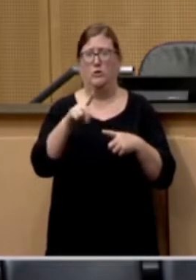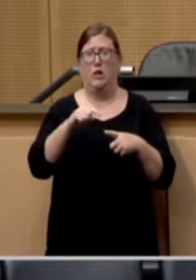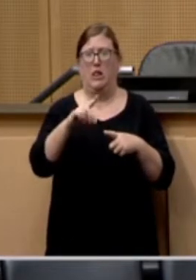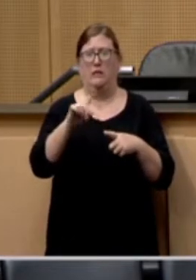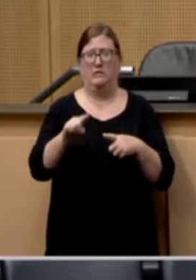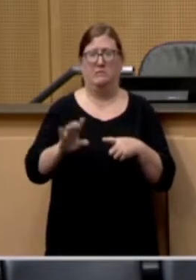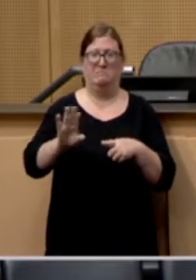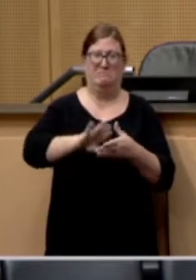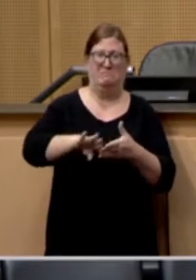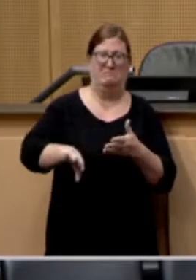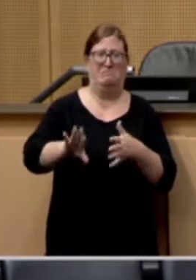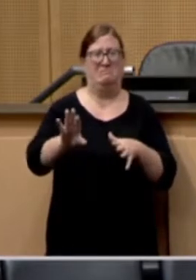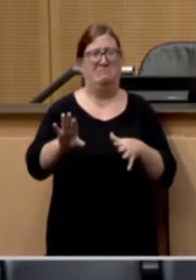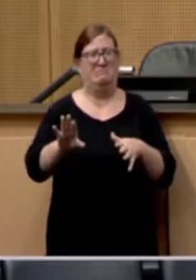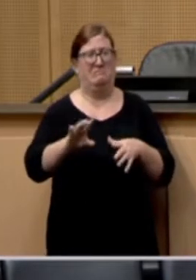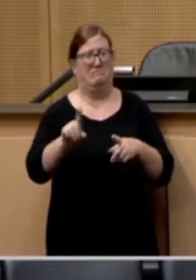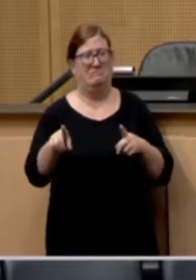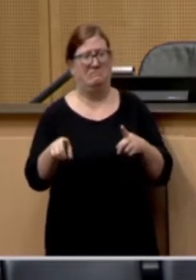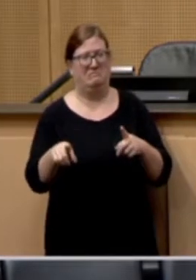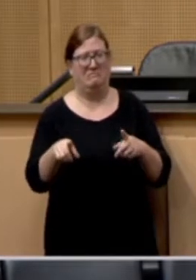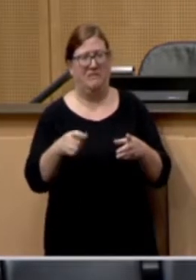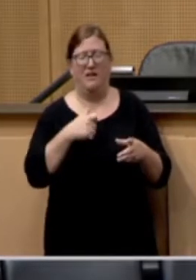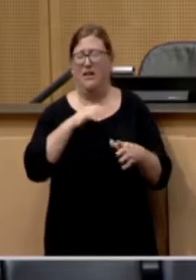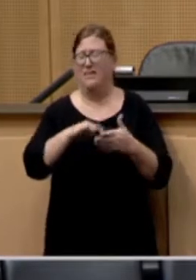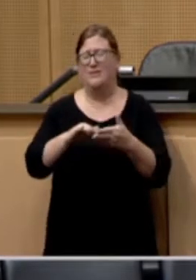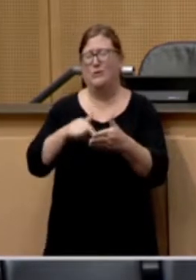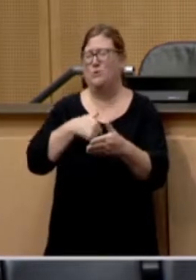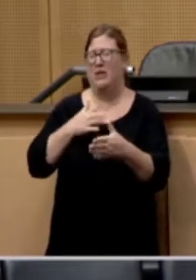not guilty. About council,